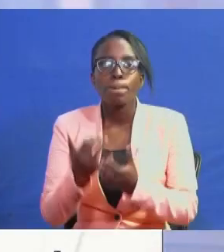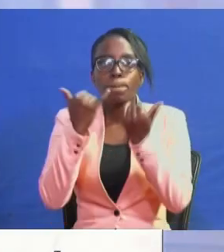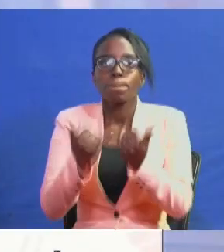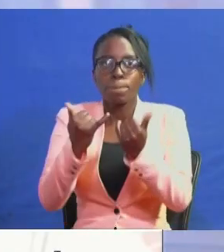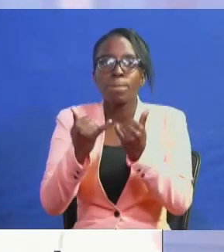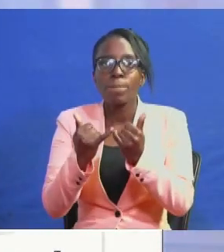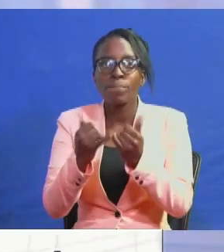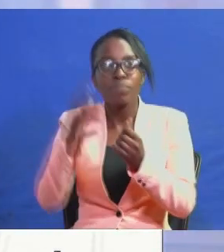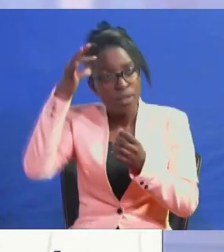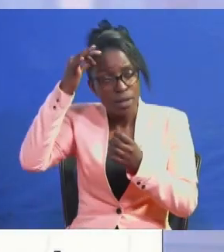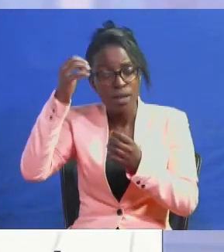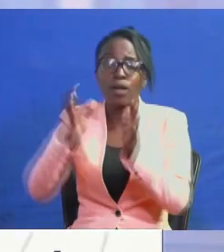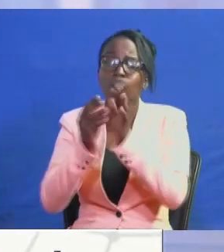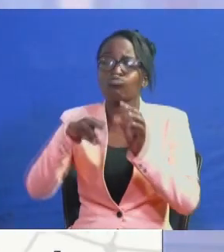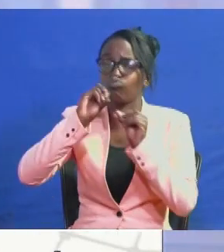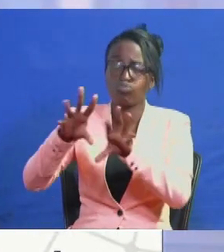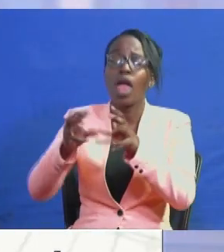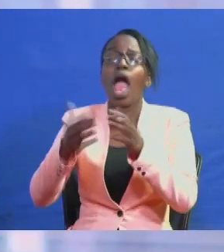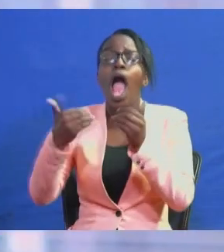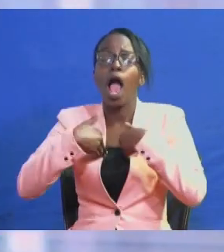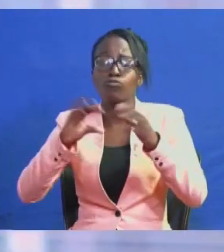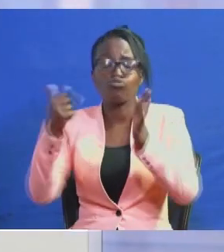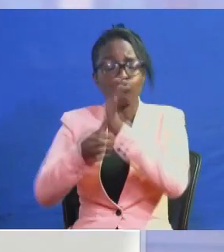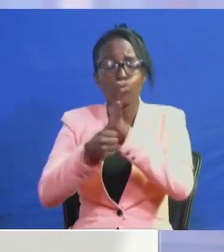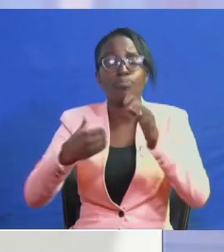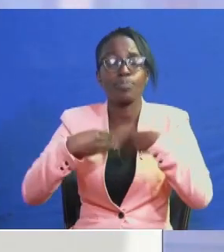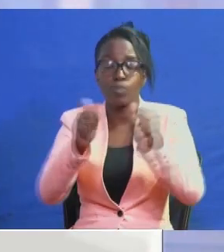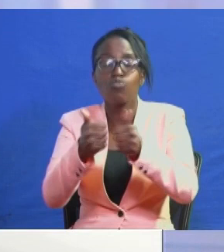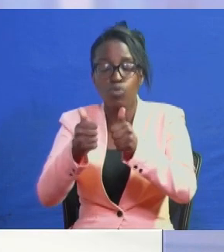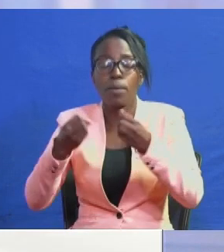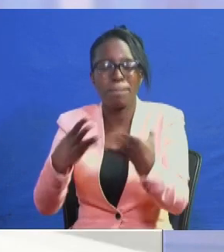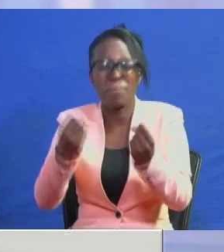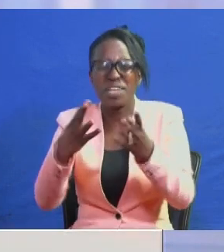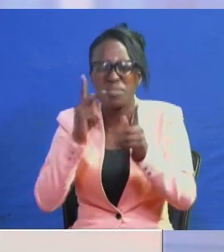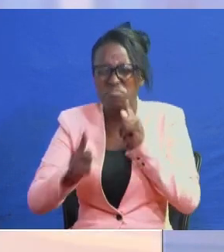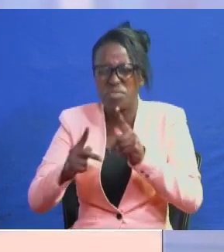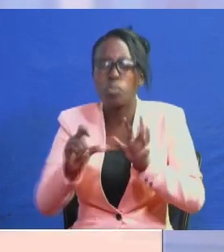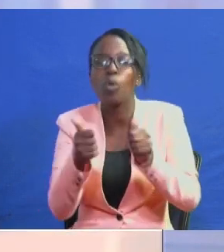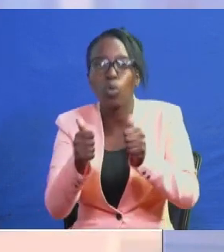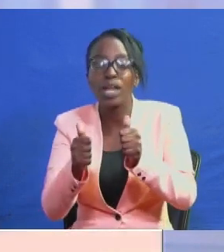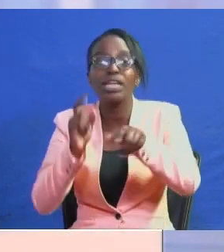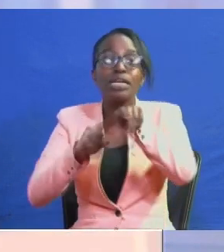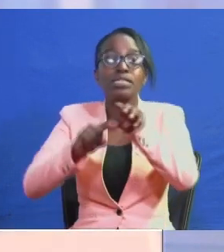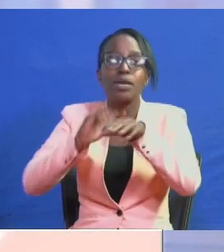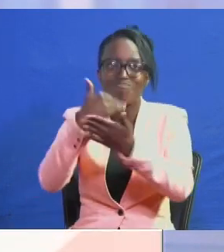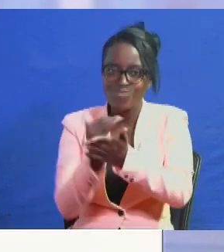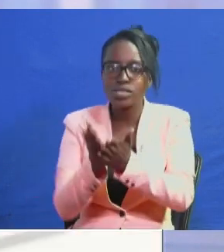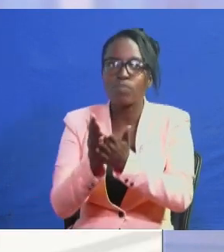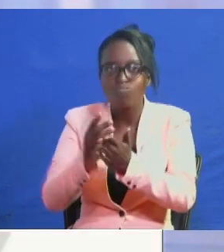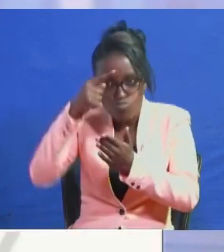Now, hair loss has become a common issue for many people in the country, with some even attributing it to